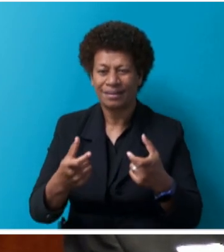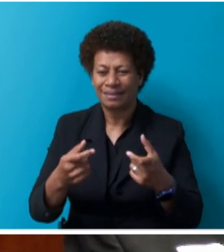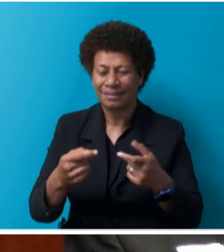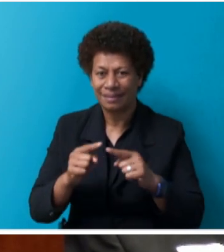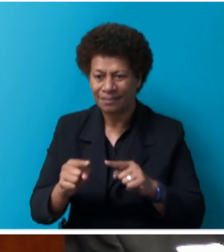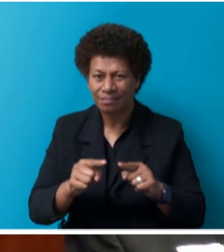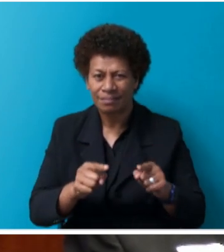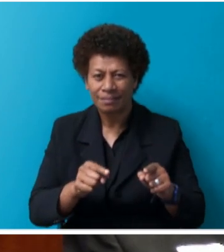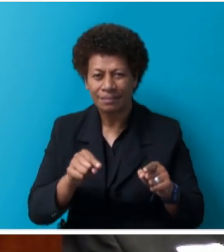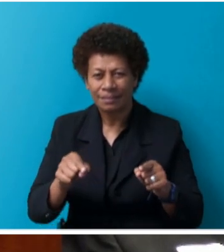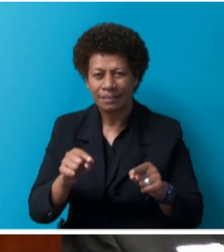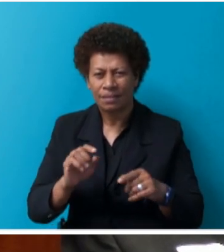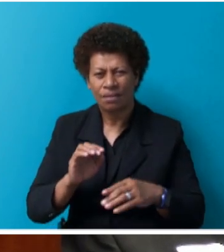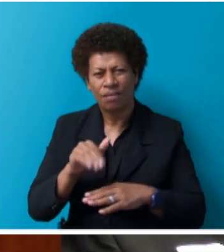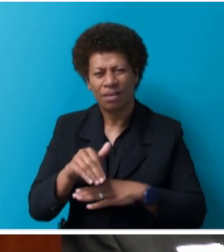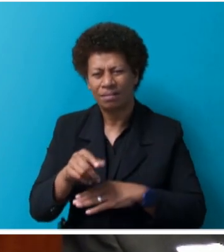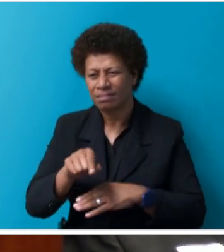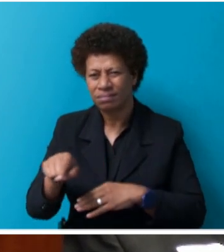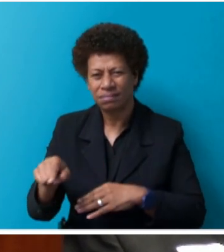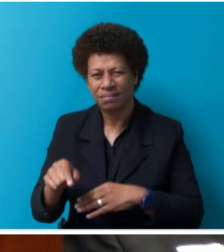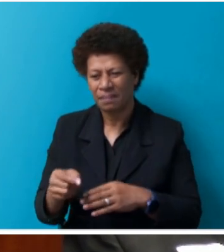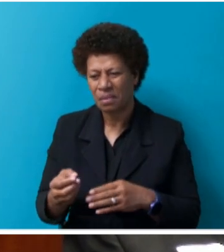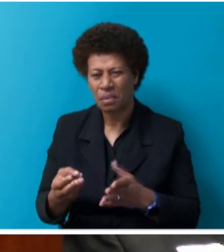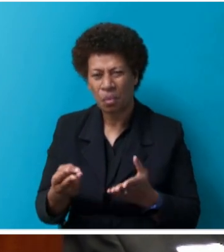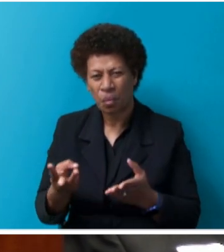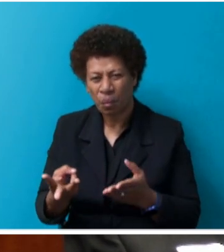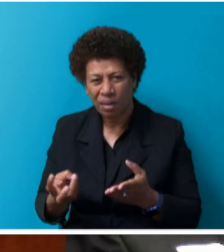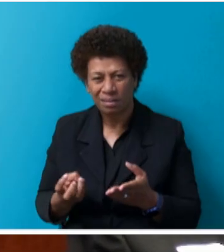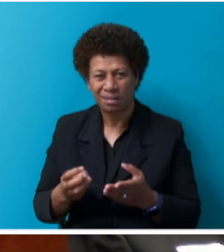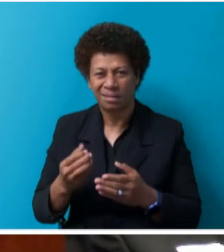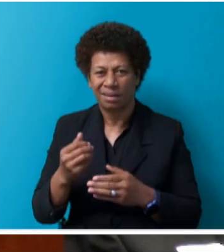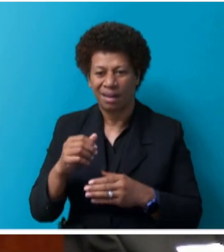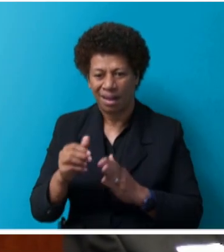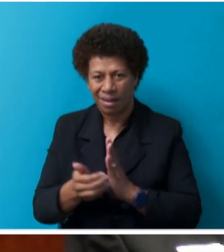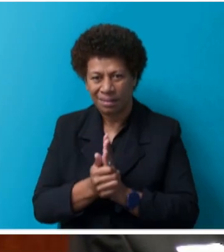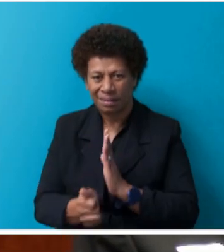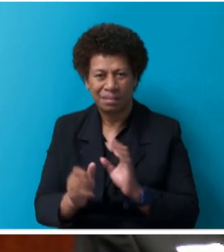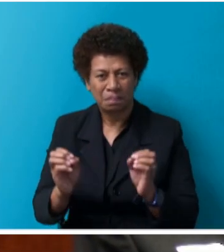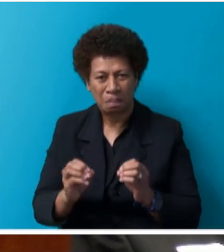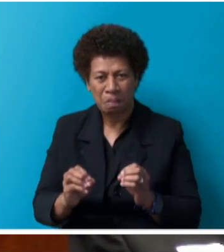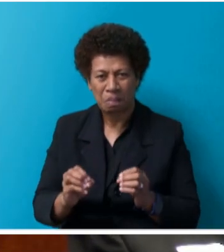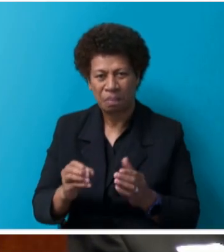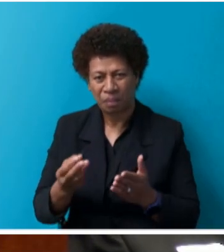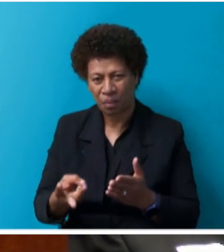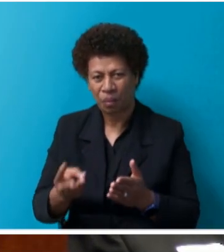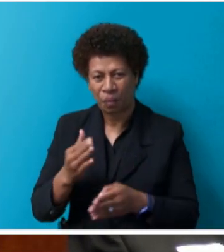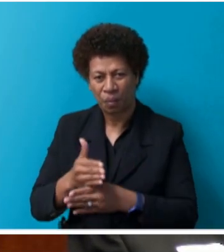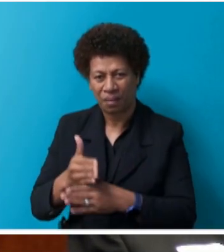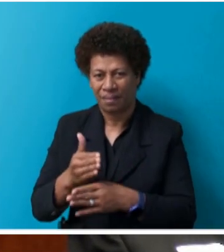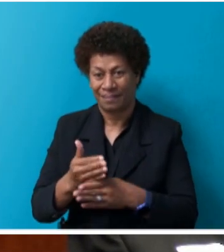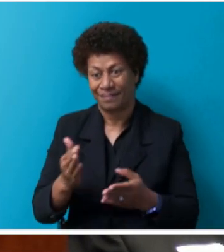in overrepresentation of women in low-wage, low-skilled, and precarious jobs, particularly in the informal